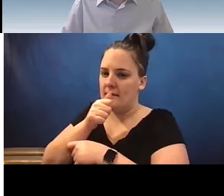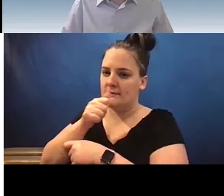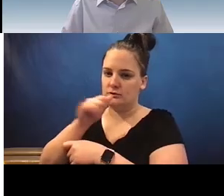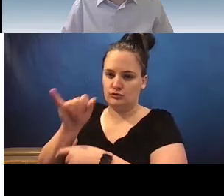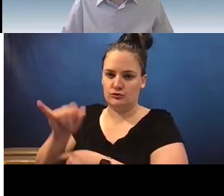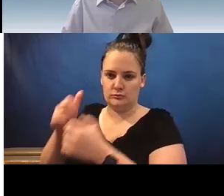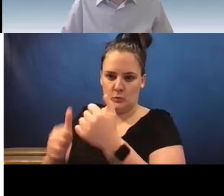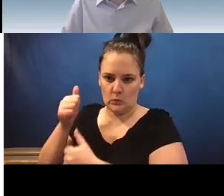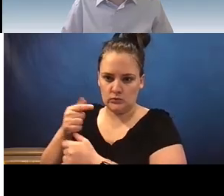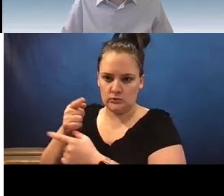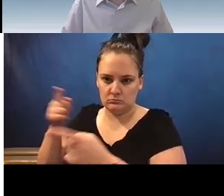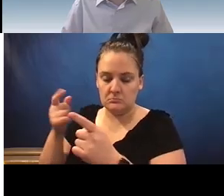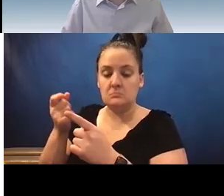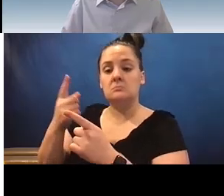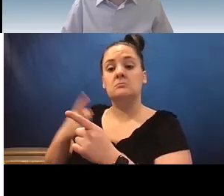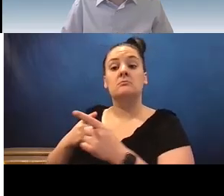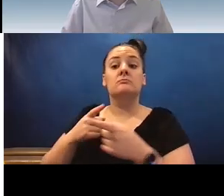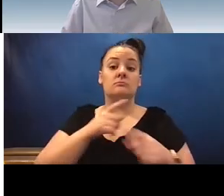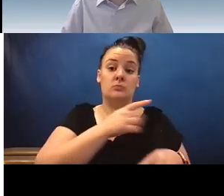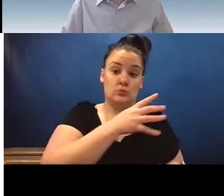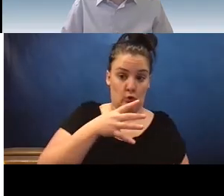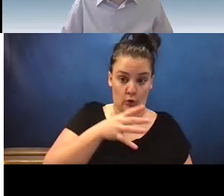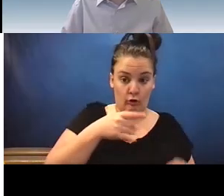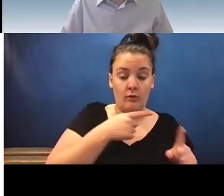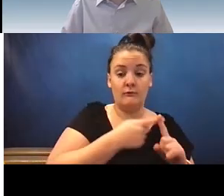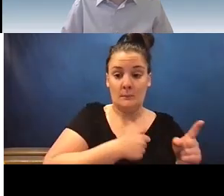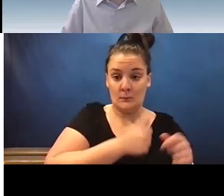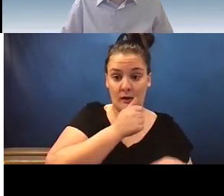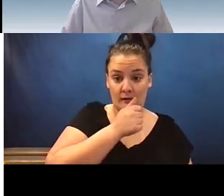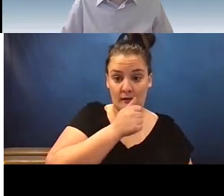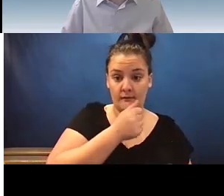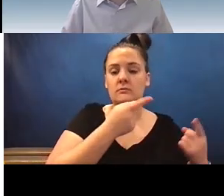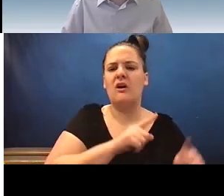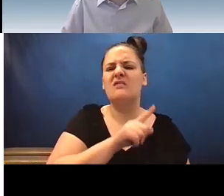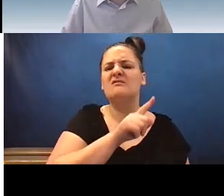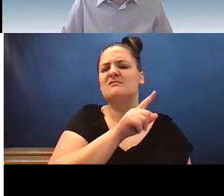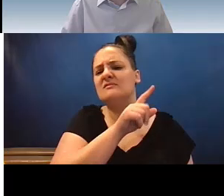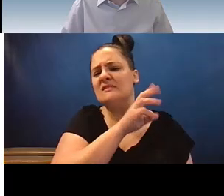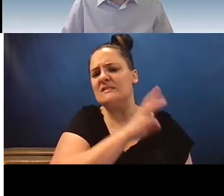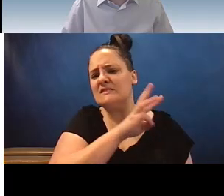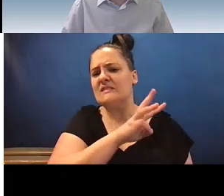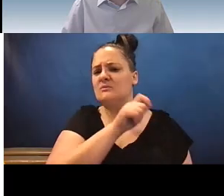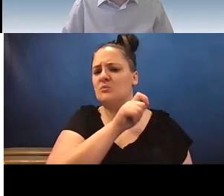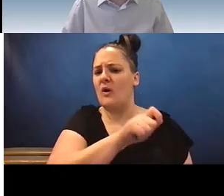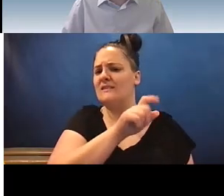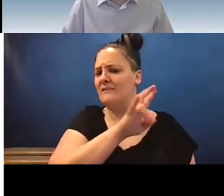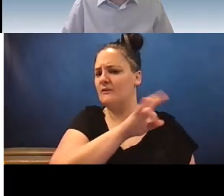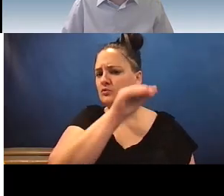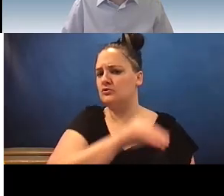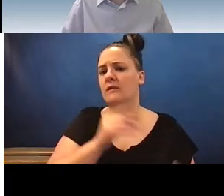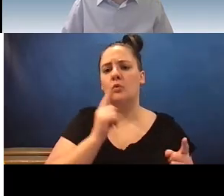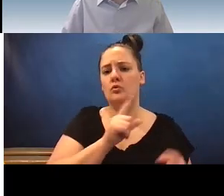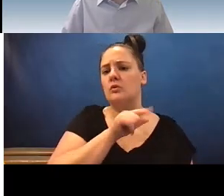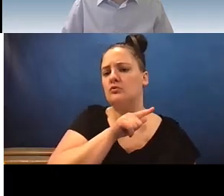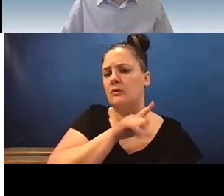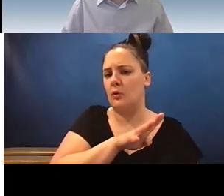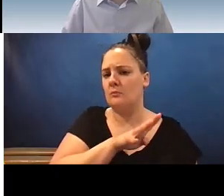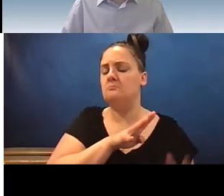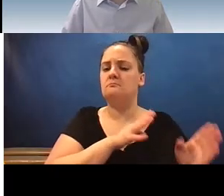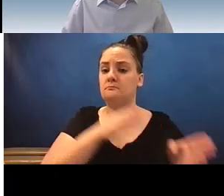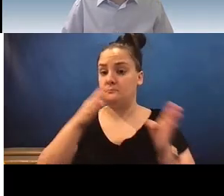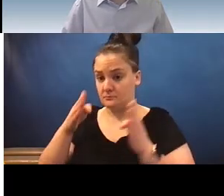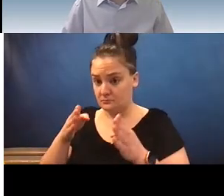share of rural hospitals with full coverage from private insurance is now only 66.7% in 2024. For